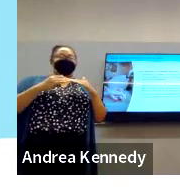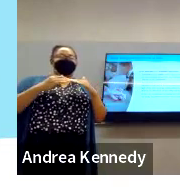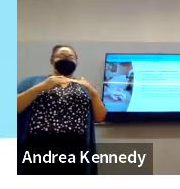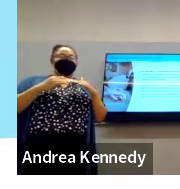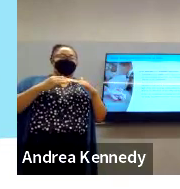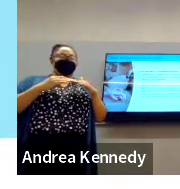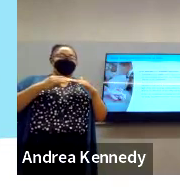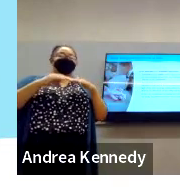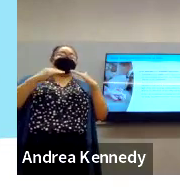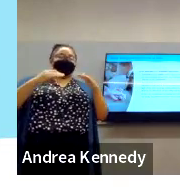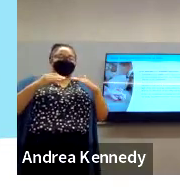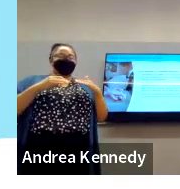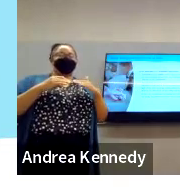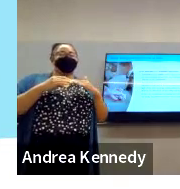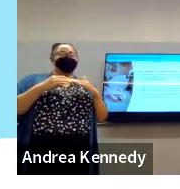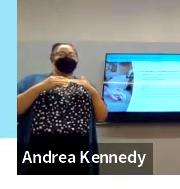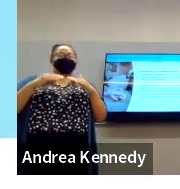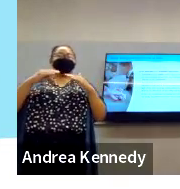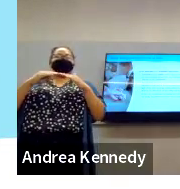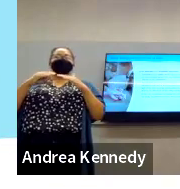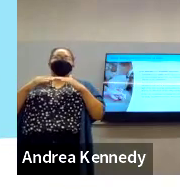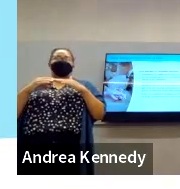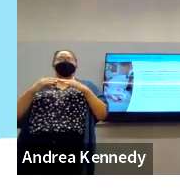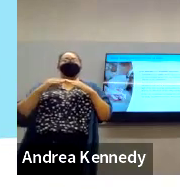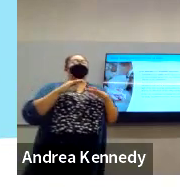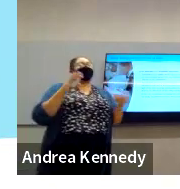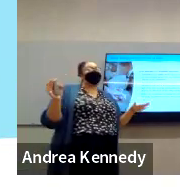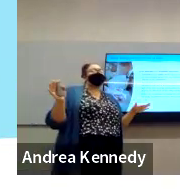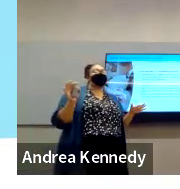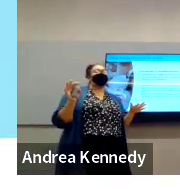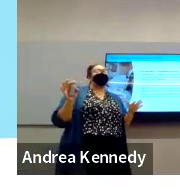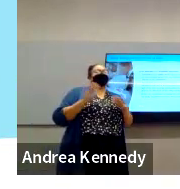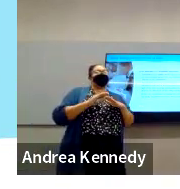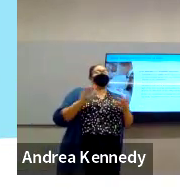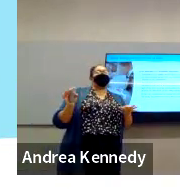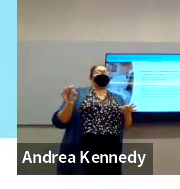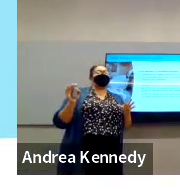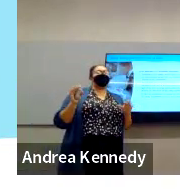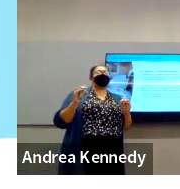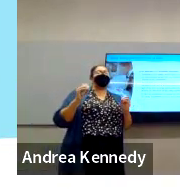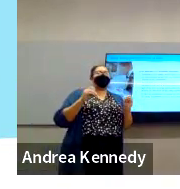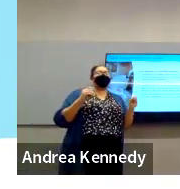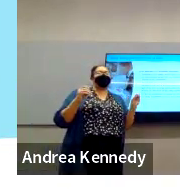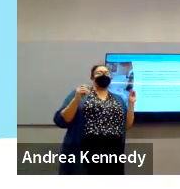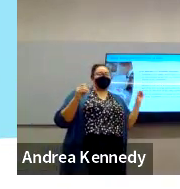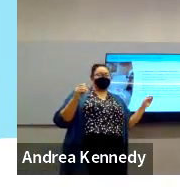goes in to effect after 30 days, then those tenants will no longer be responsible for paying those